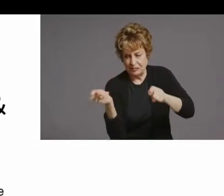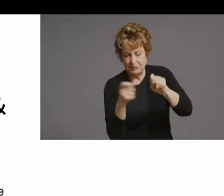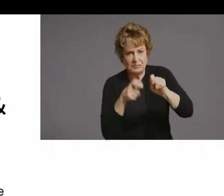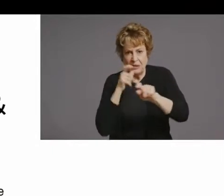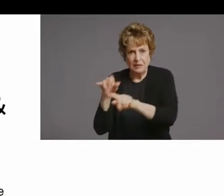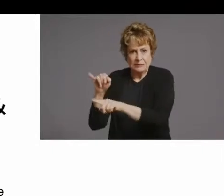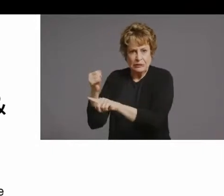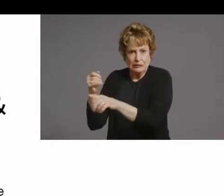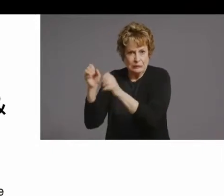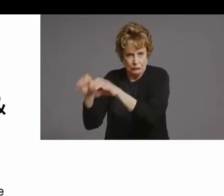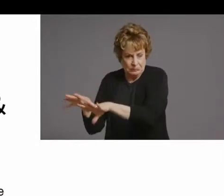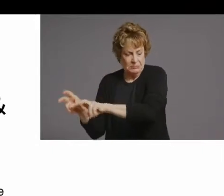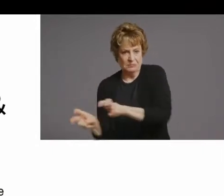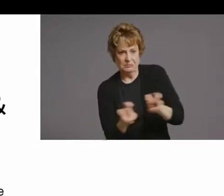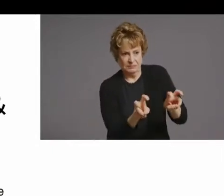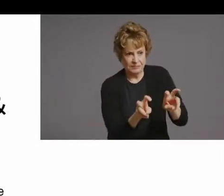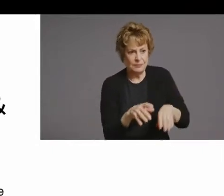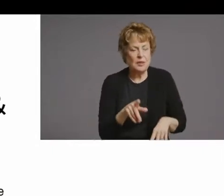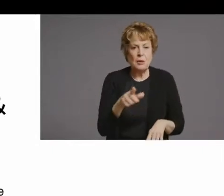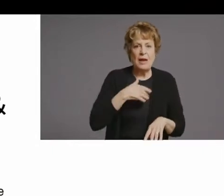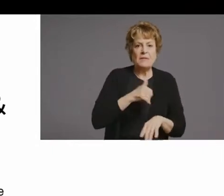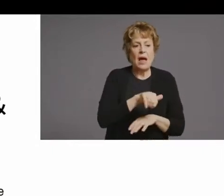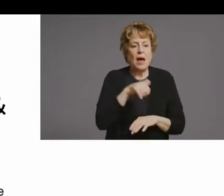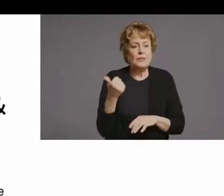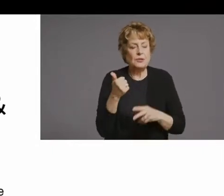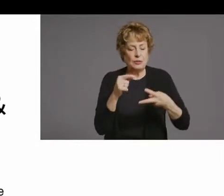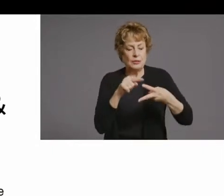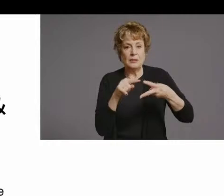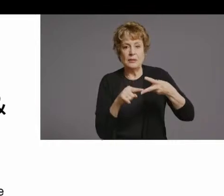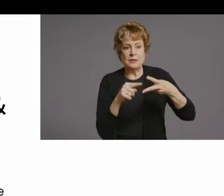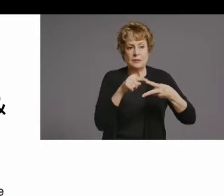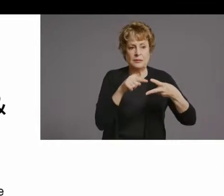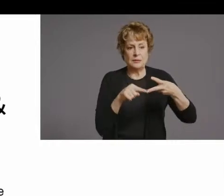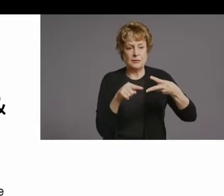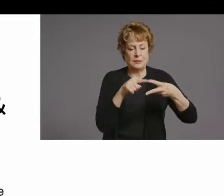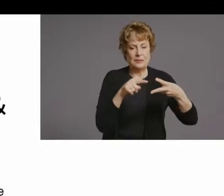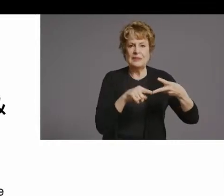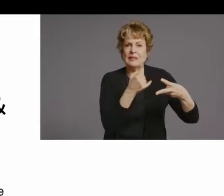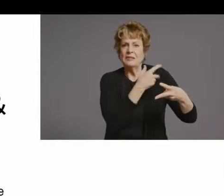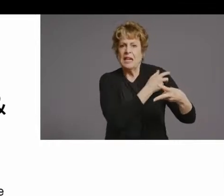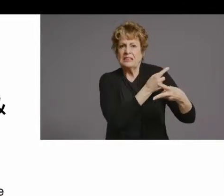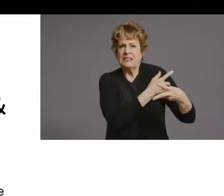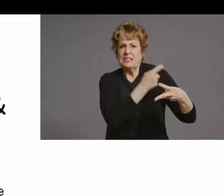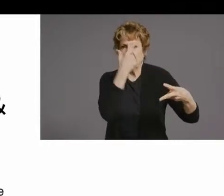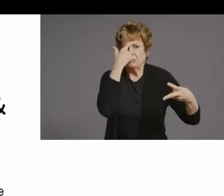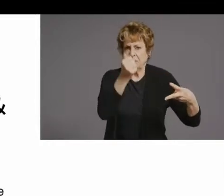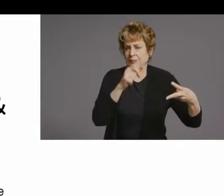would encourage them to get one of the other vaccines while the Johnson & Johnson vaccine is being paused.